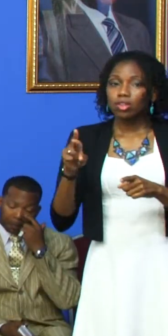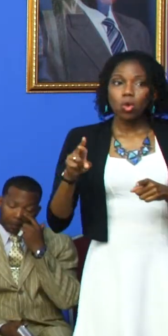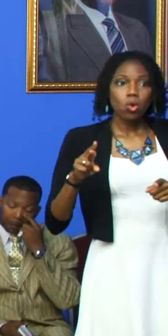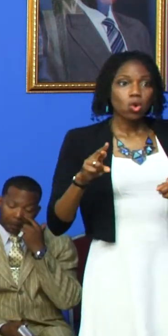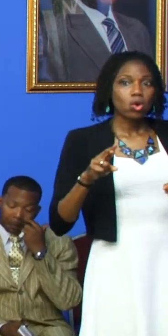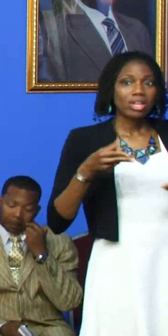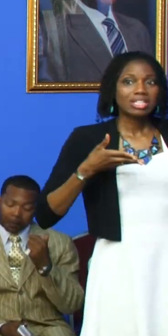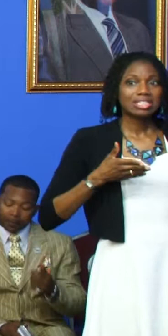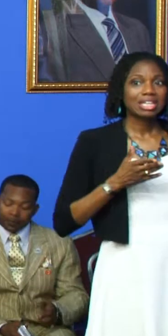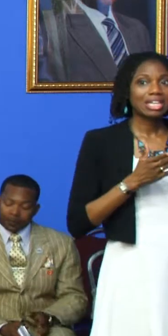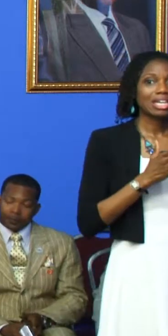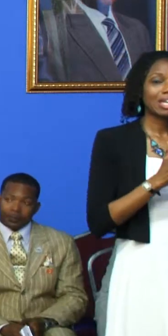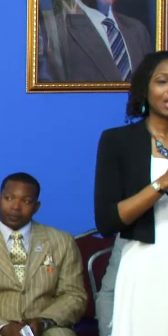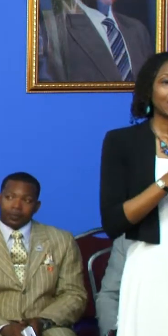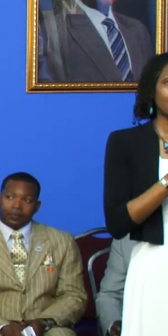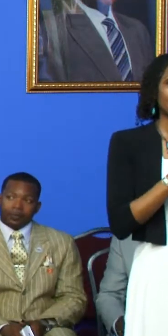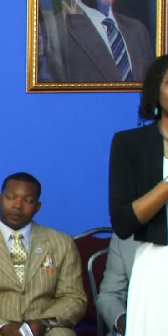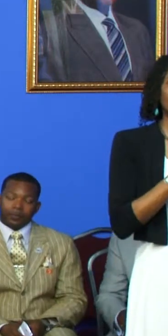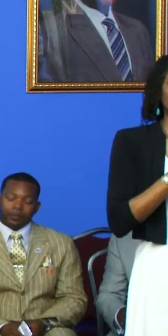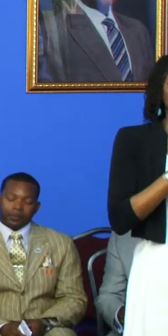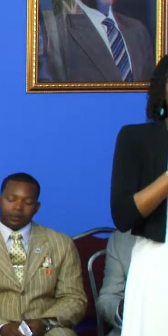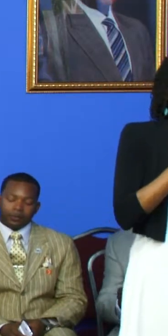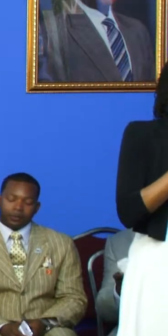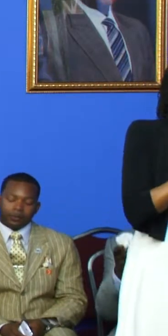of the unrighteous.